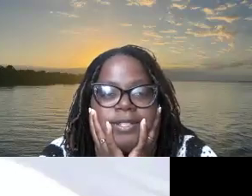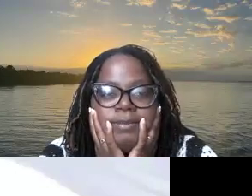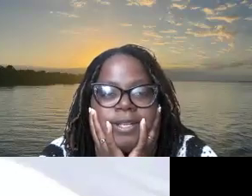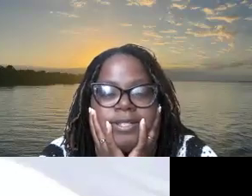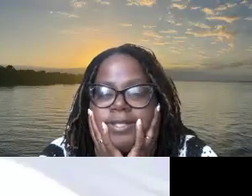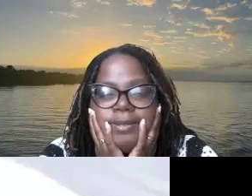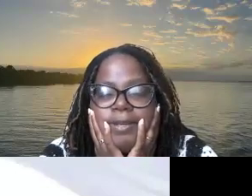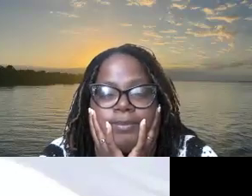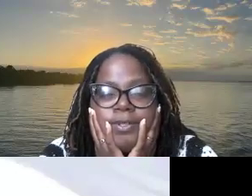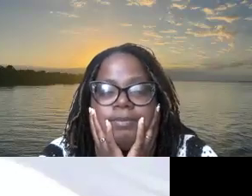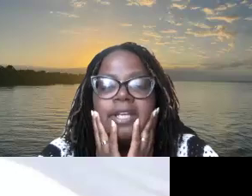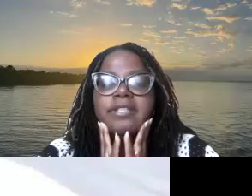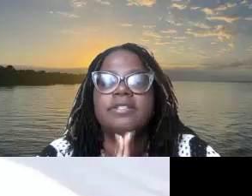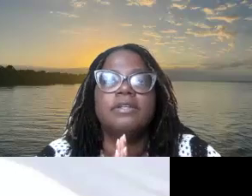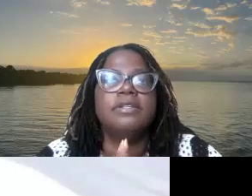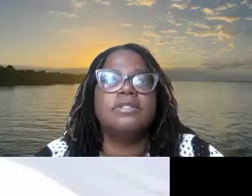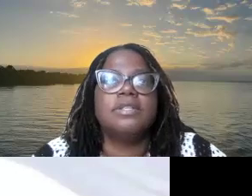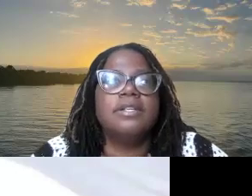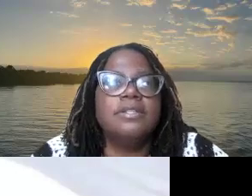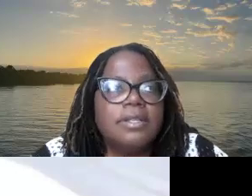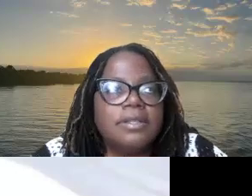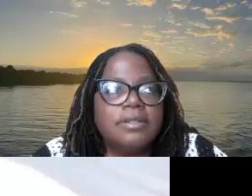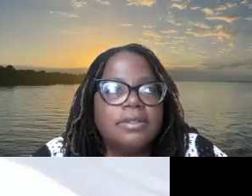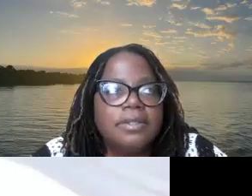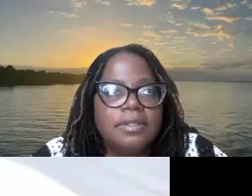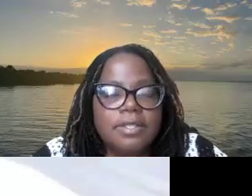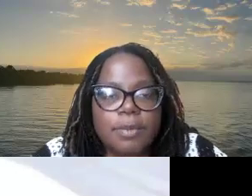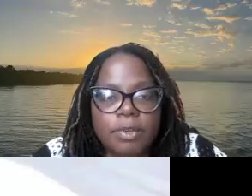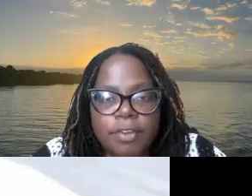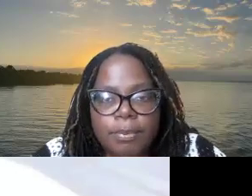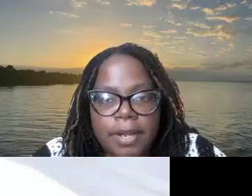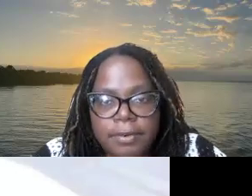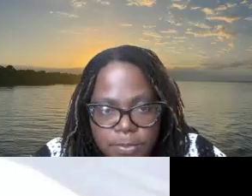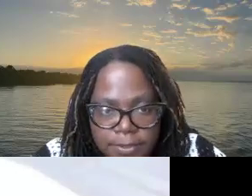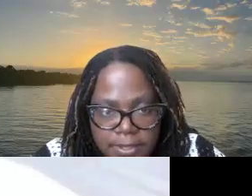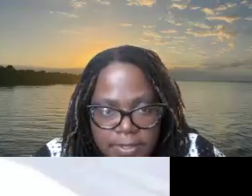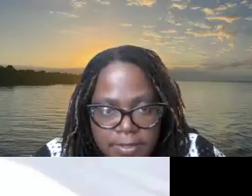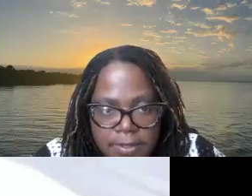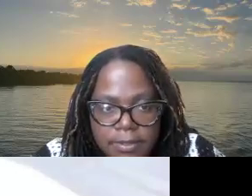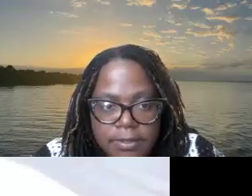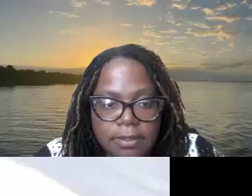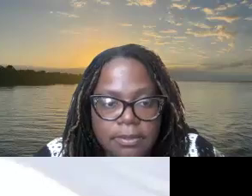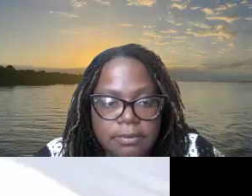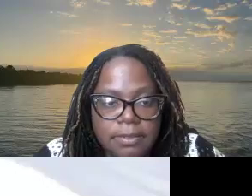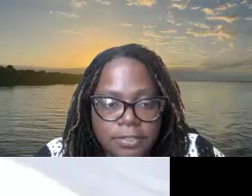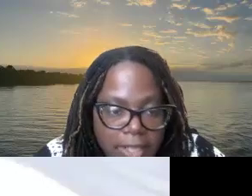through bias isn't a bad word. Bias is the summary of our prior experiences,